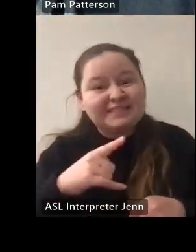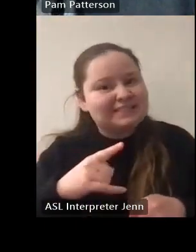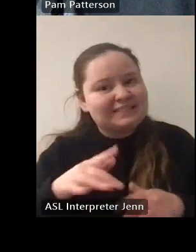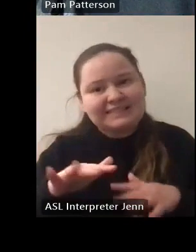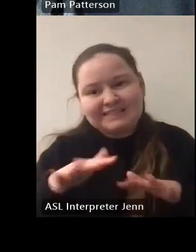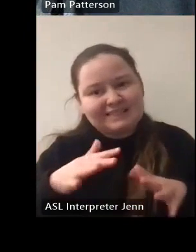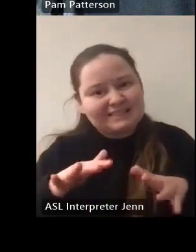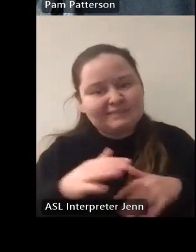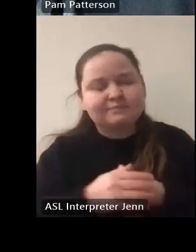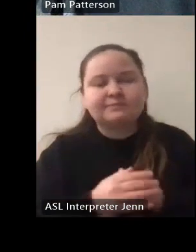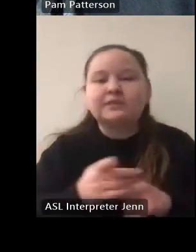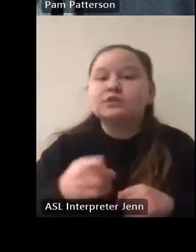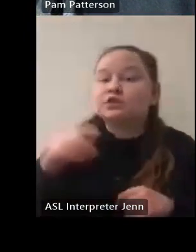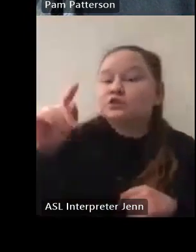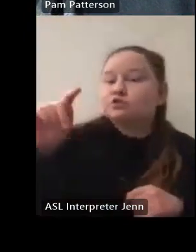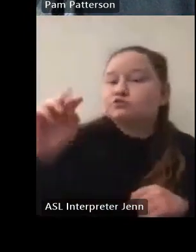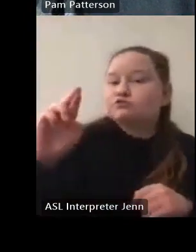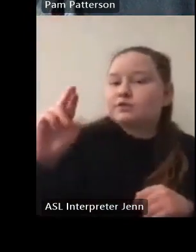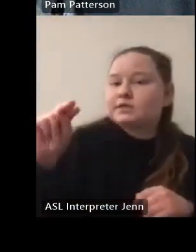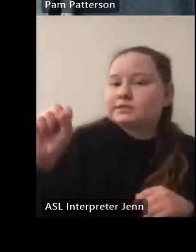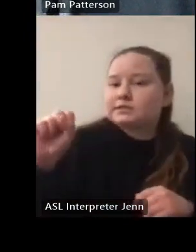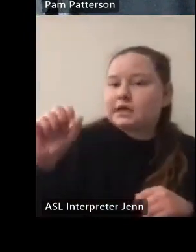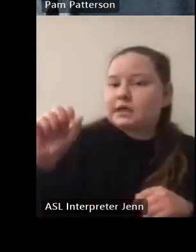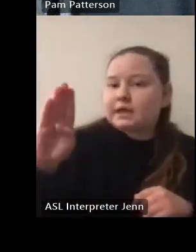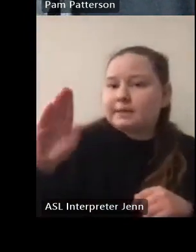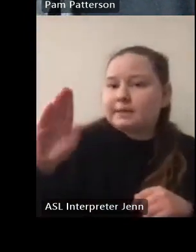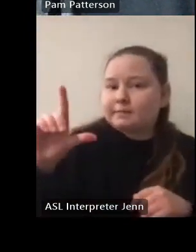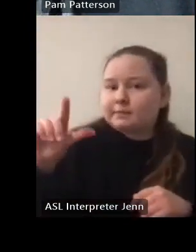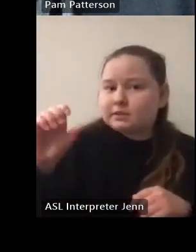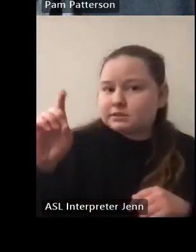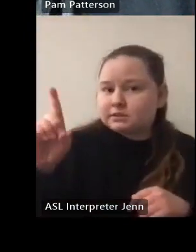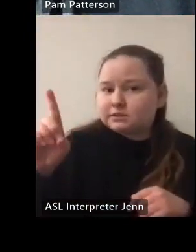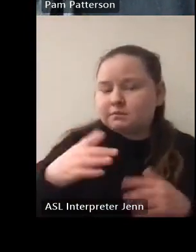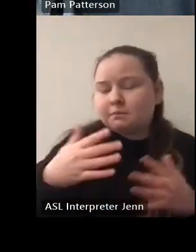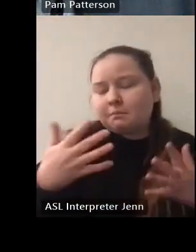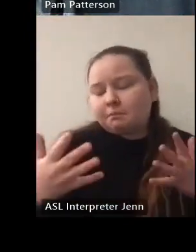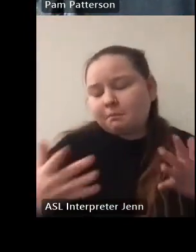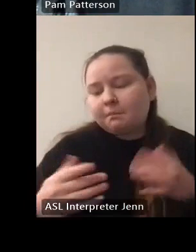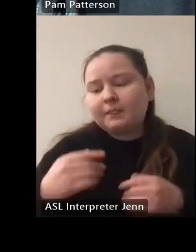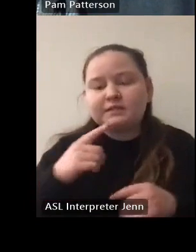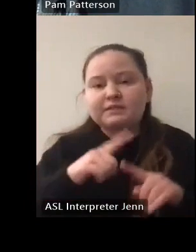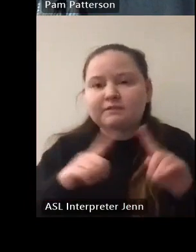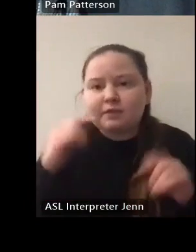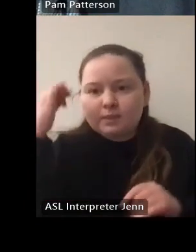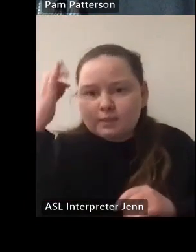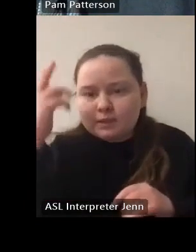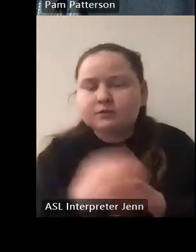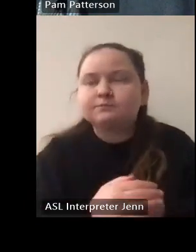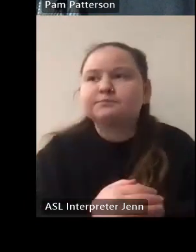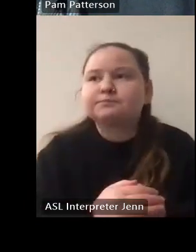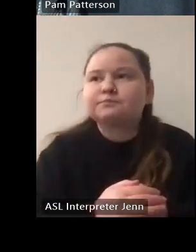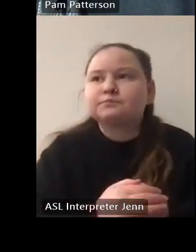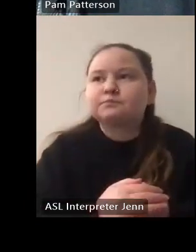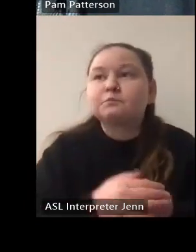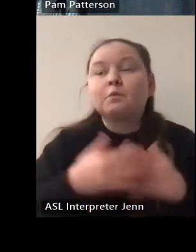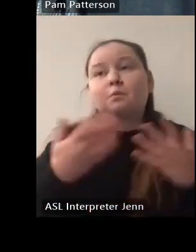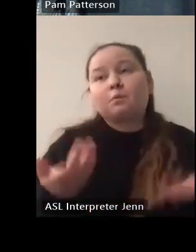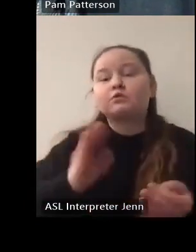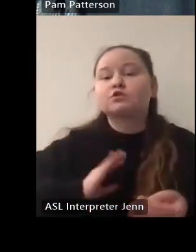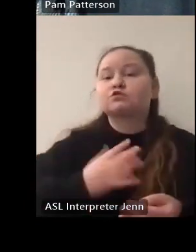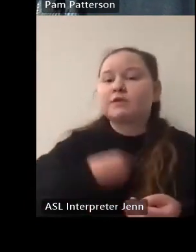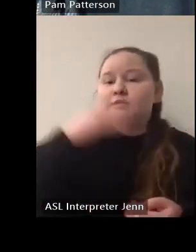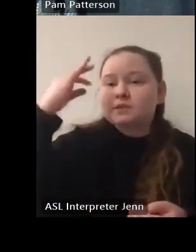transabled as theoretical model provide? Perhaps in the same way that transgendered theory spoke to the